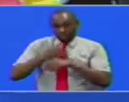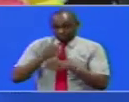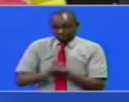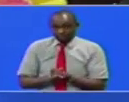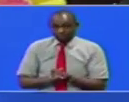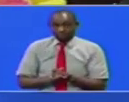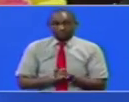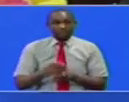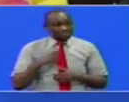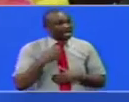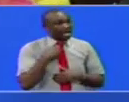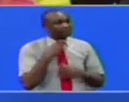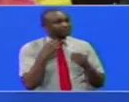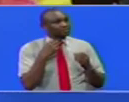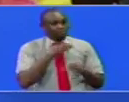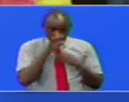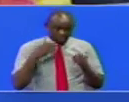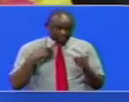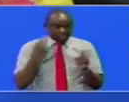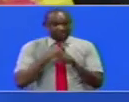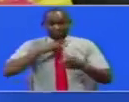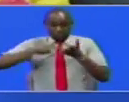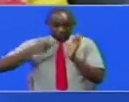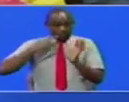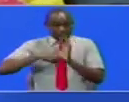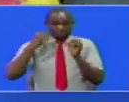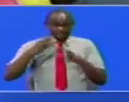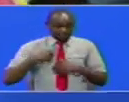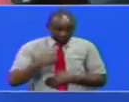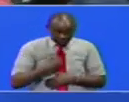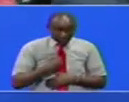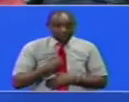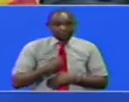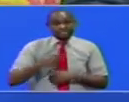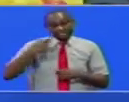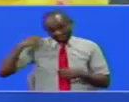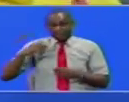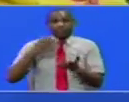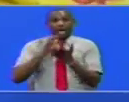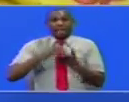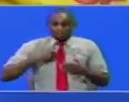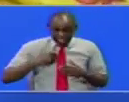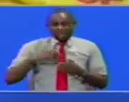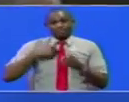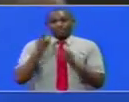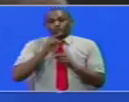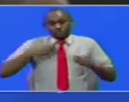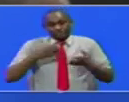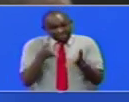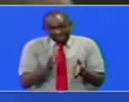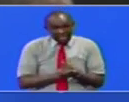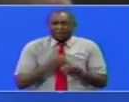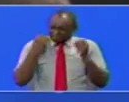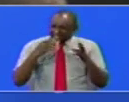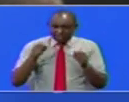all manner of accusations leveled towards me, a gun for hire, a puppet for certain puppeteers. This is